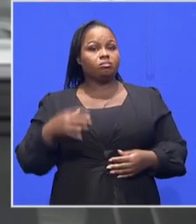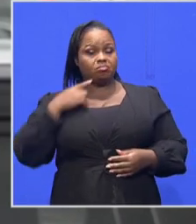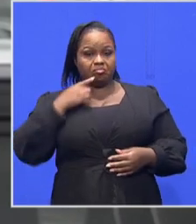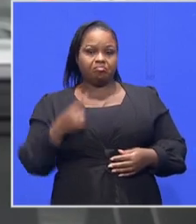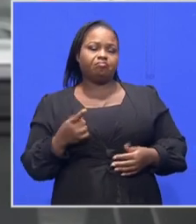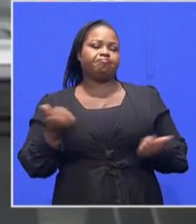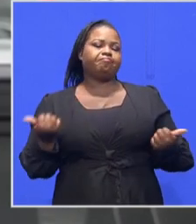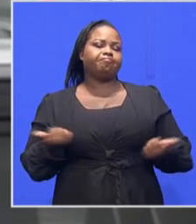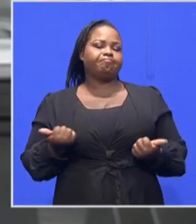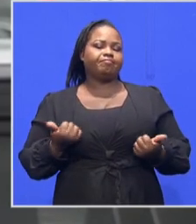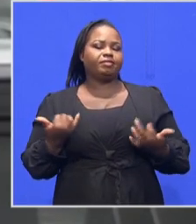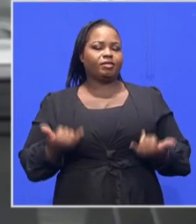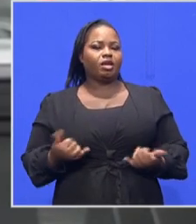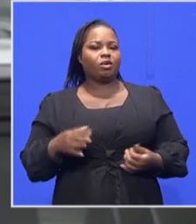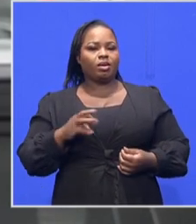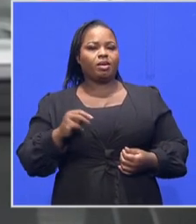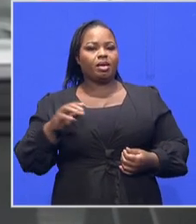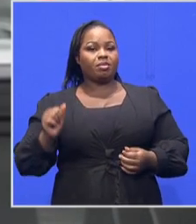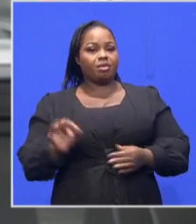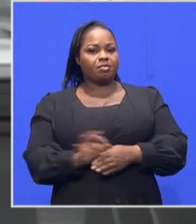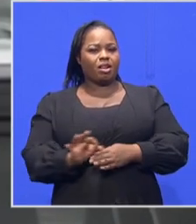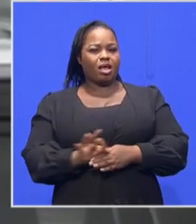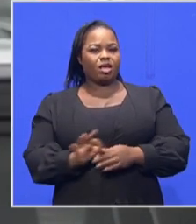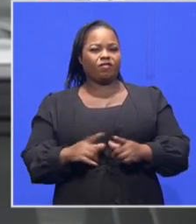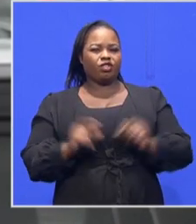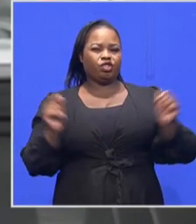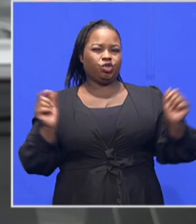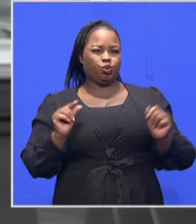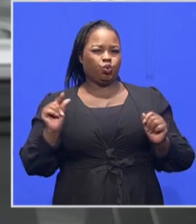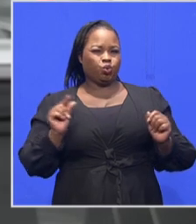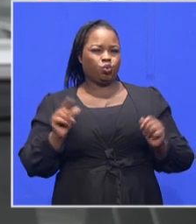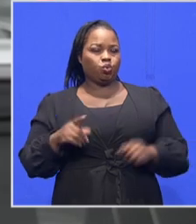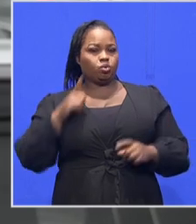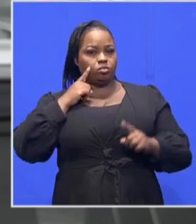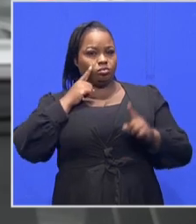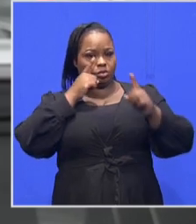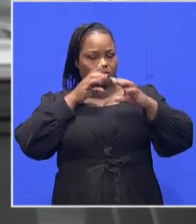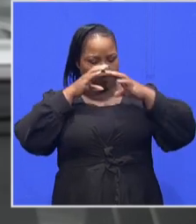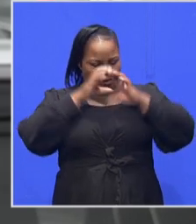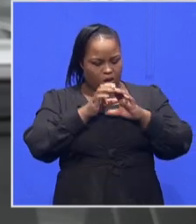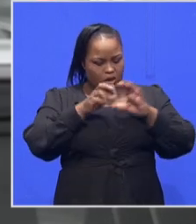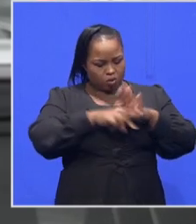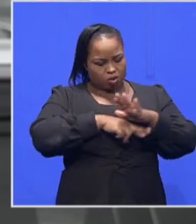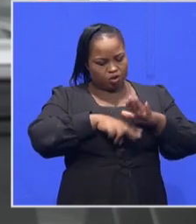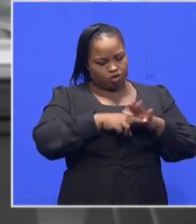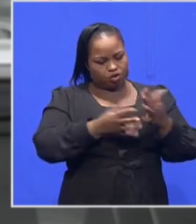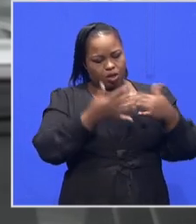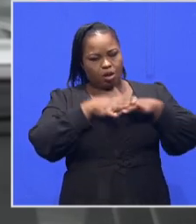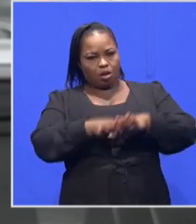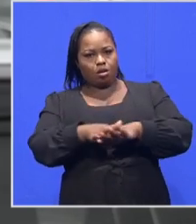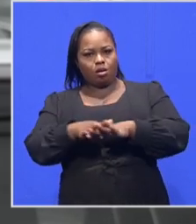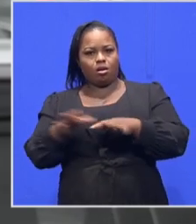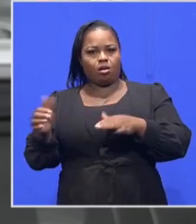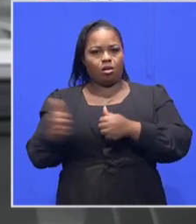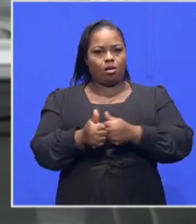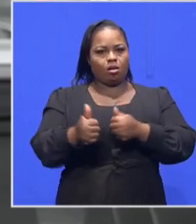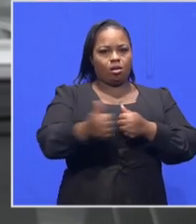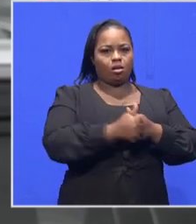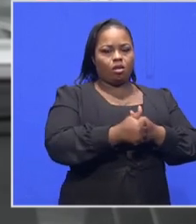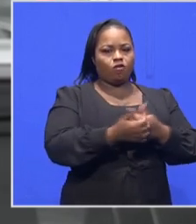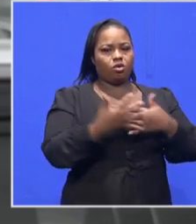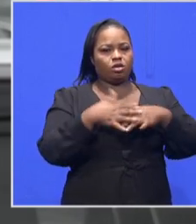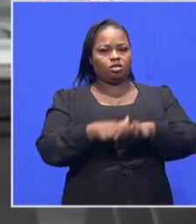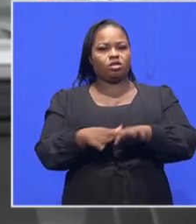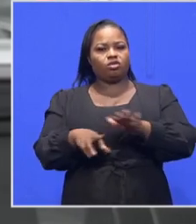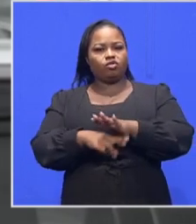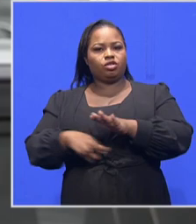also concluding a master plan. This master plan will focus on the regional integration, and with the regional integration, we will then